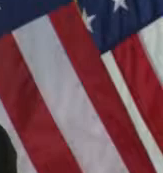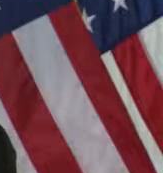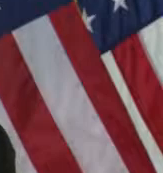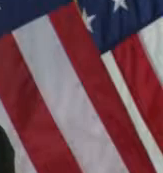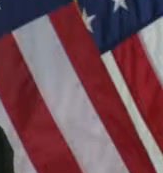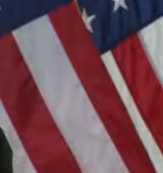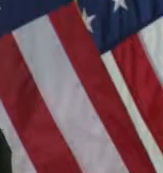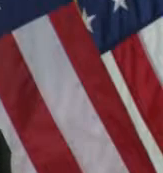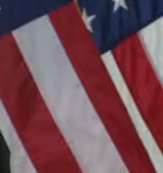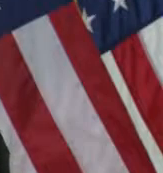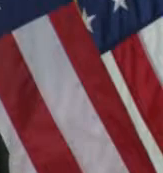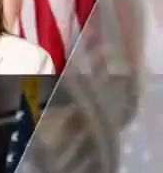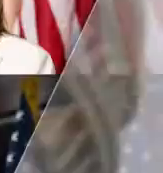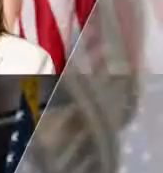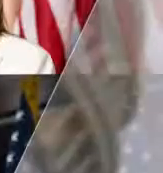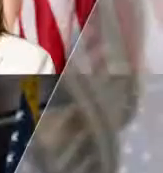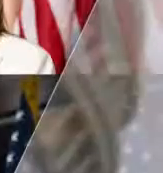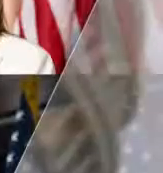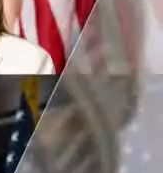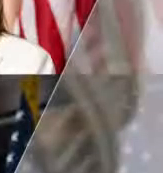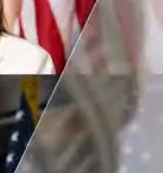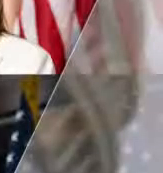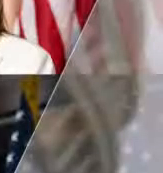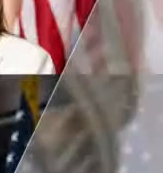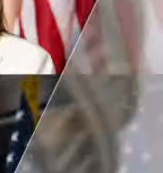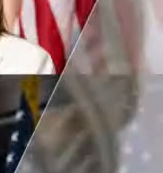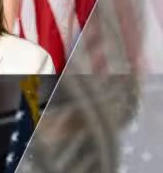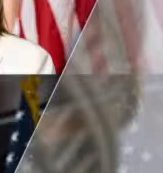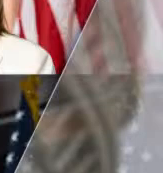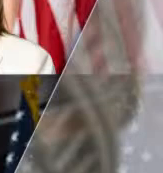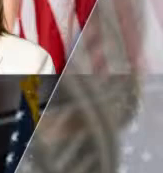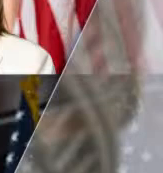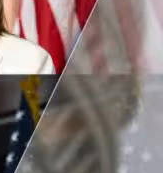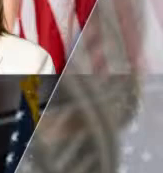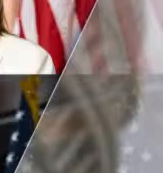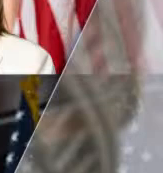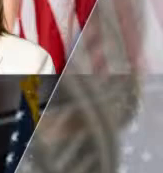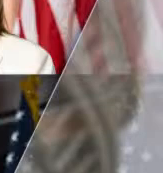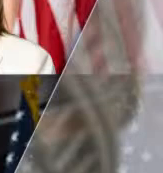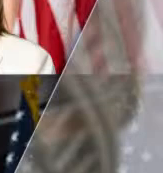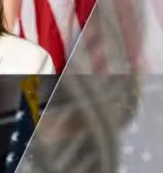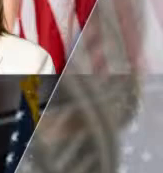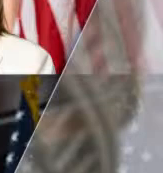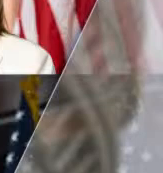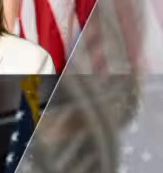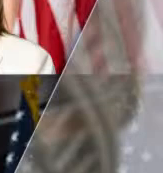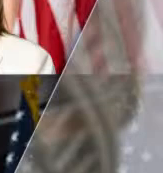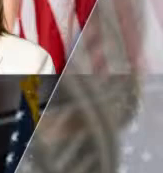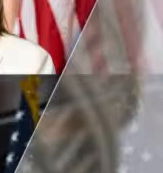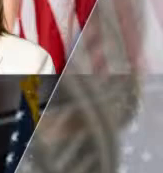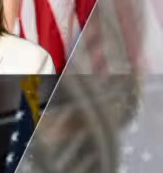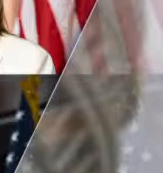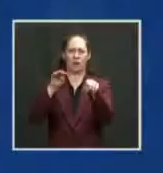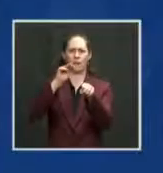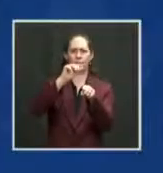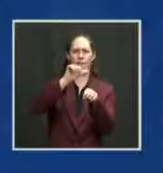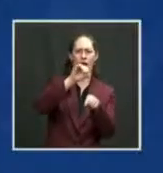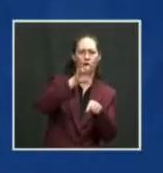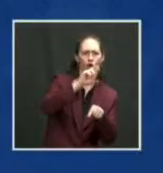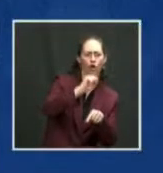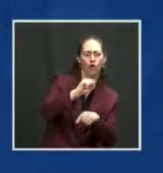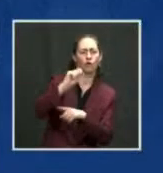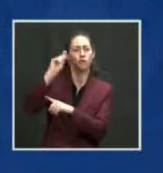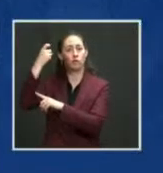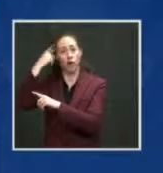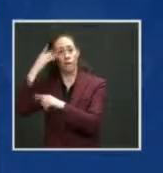the 2022 elections. After the vote, the so-called Big Four congressional leaders head down Pennsylvania Avenue to the White House to meet